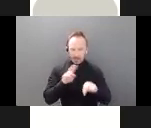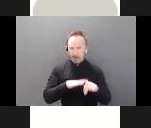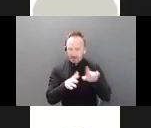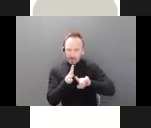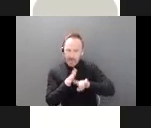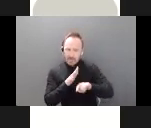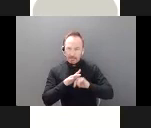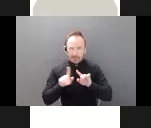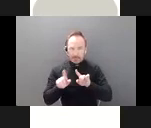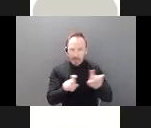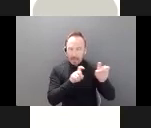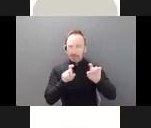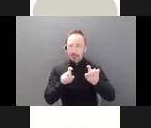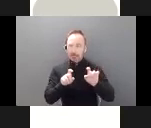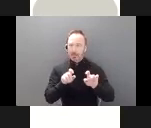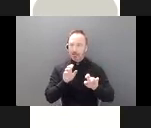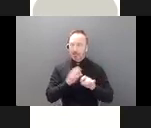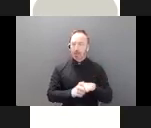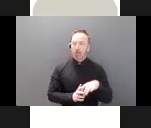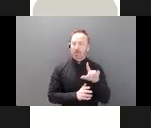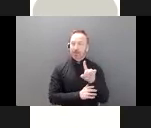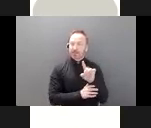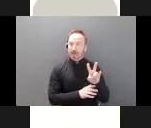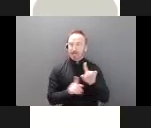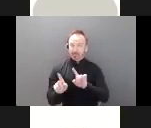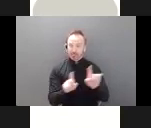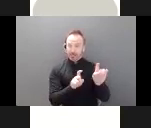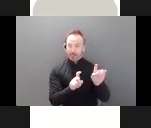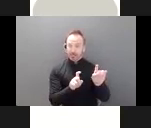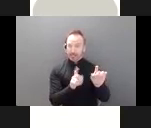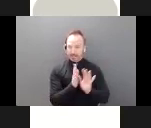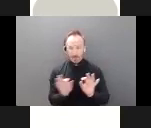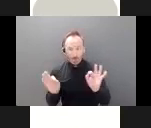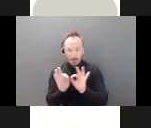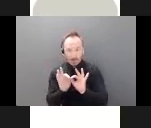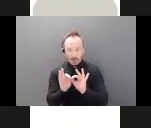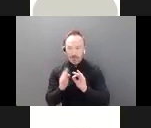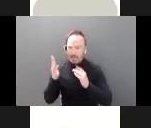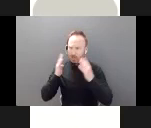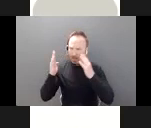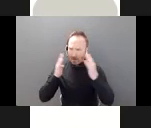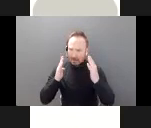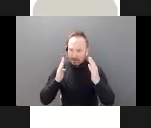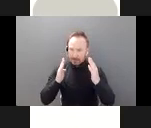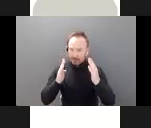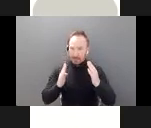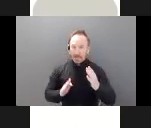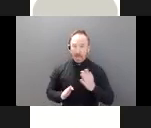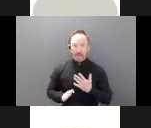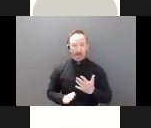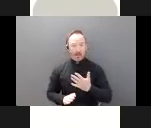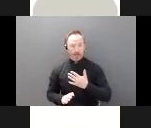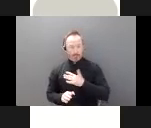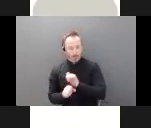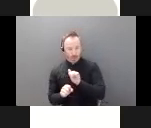violence screening, and that the awareness and how your work and our work really intersects there at ensuring